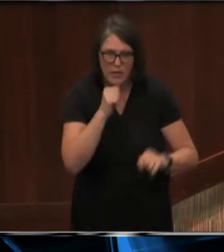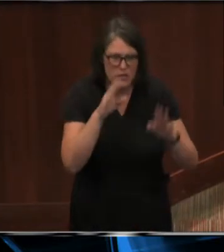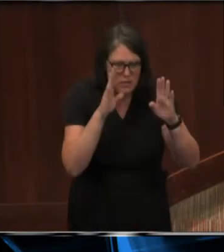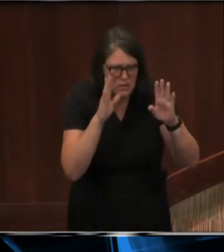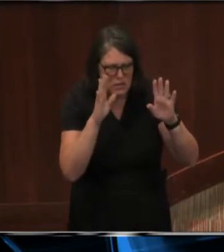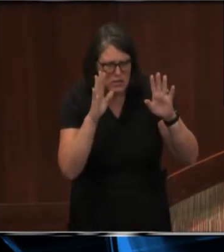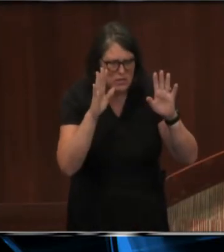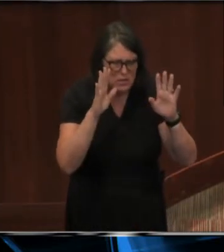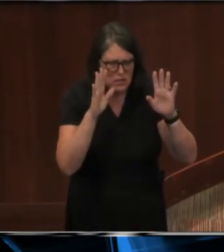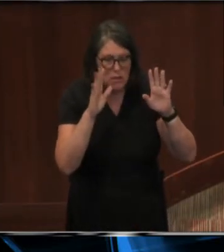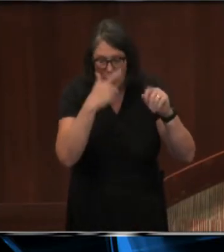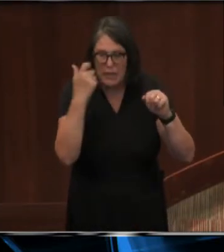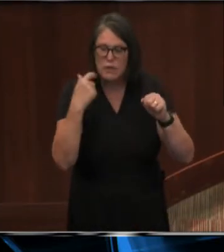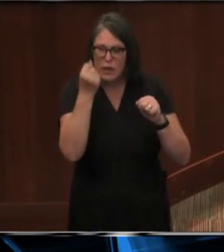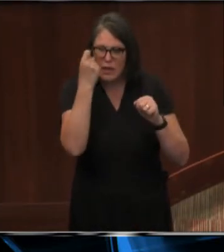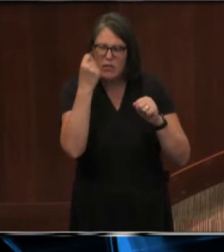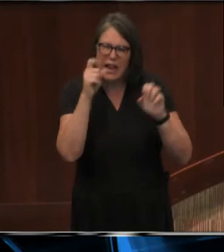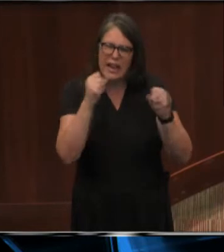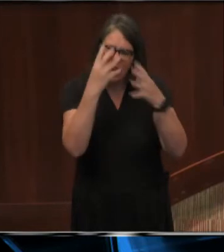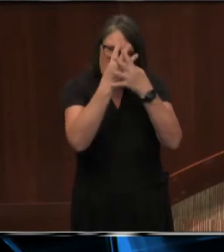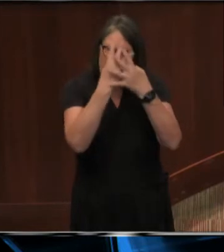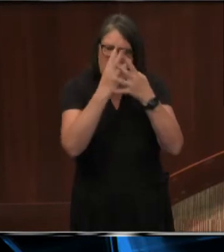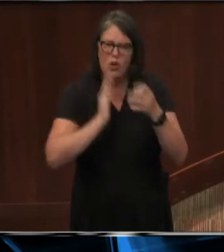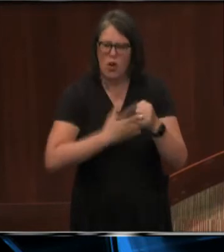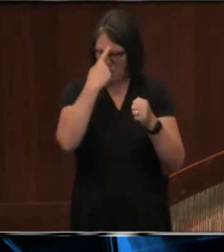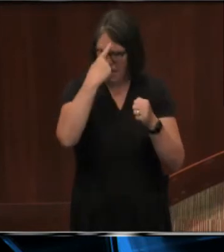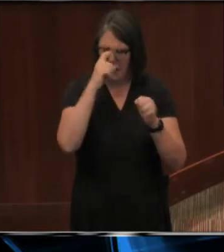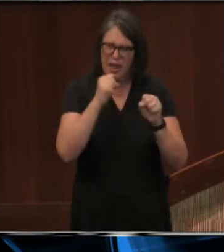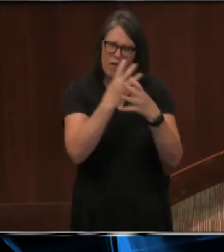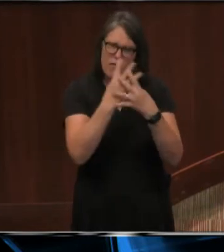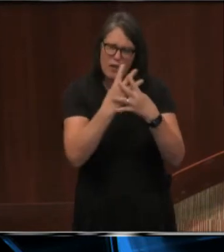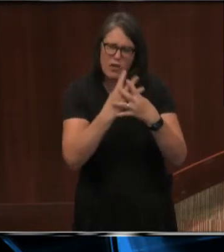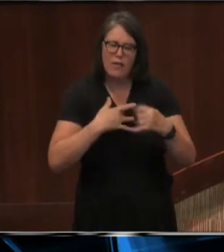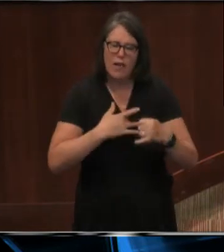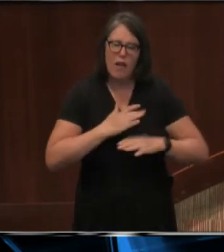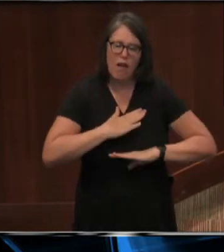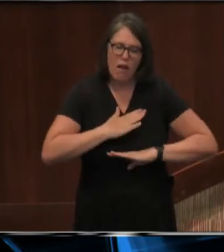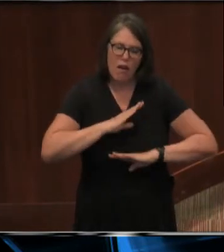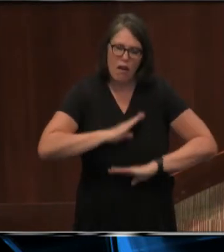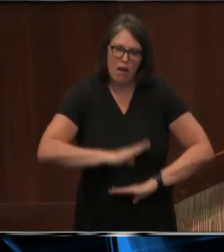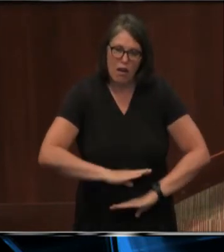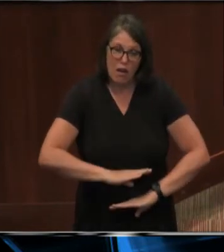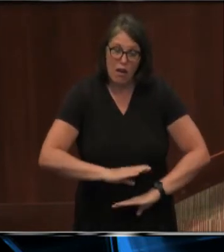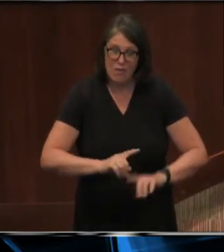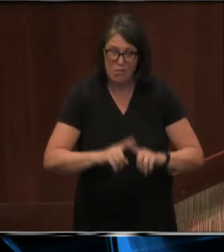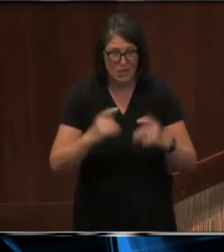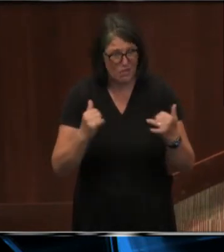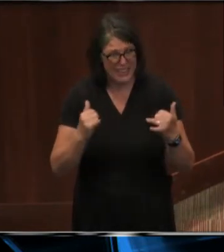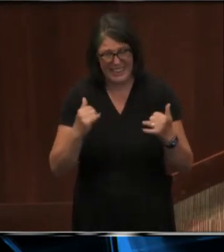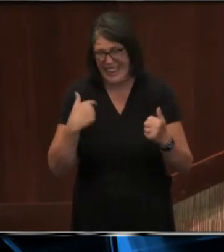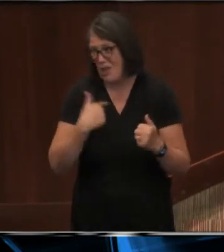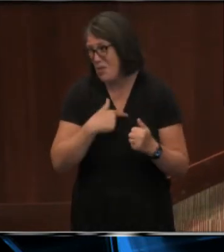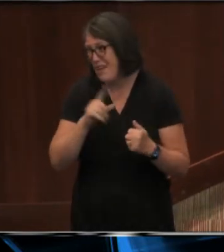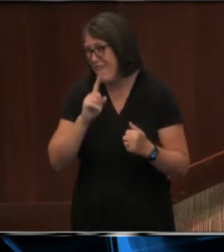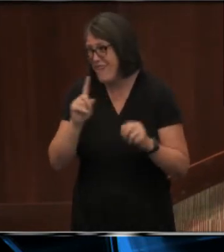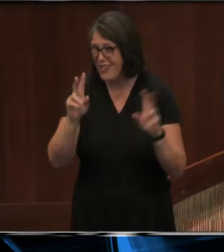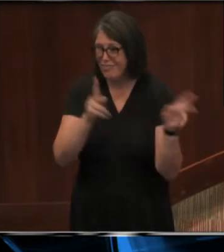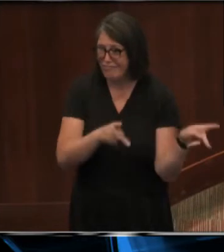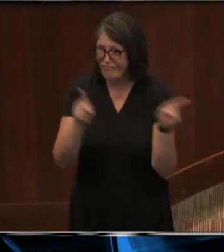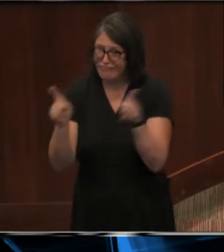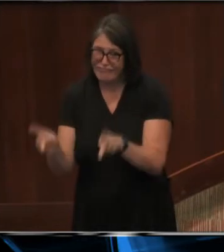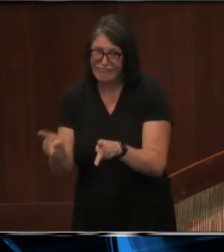we understand and we filter that in our mind all the time. We are kind of speaking to some degree a foreign language